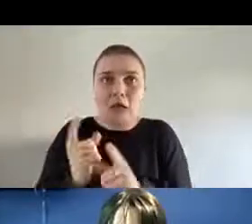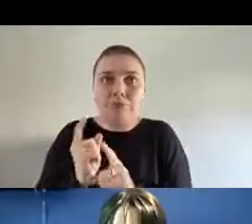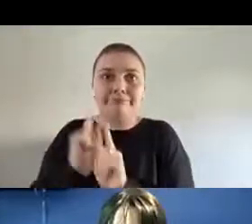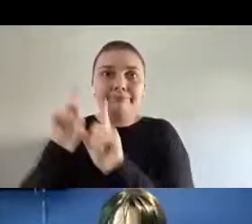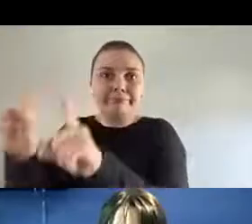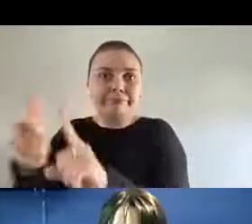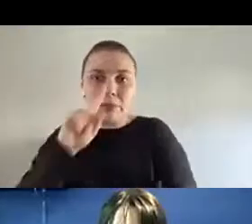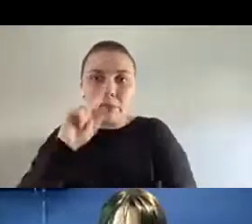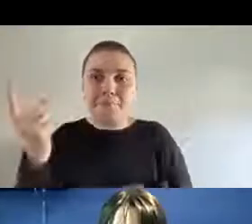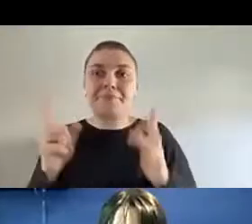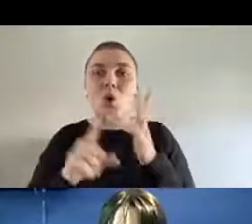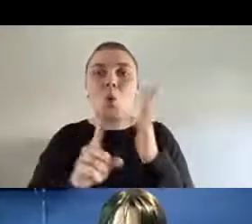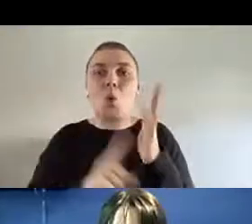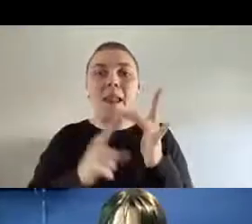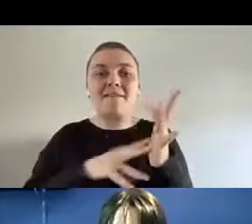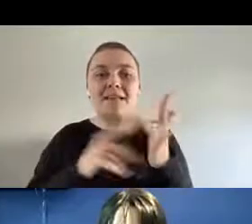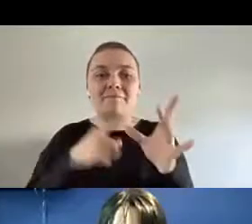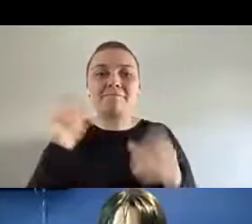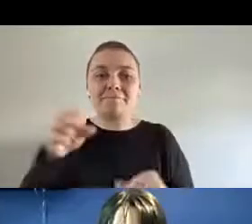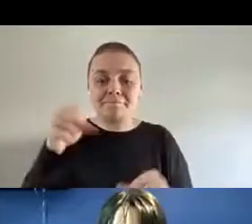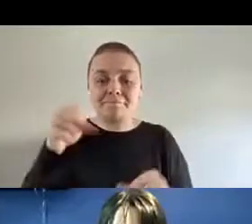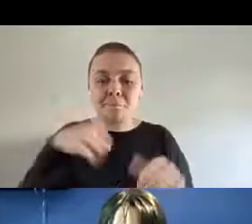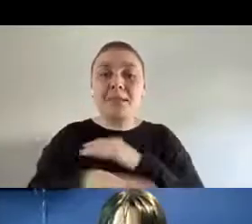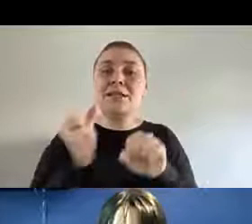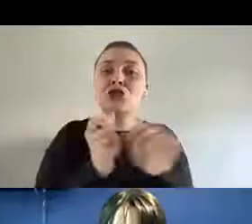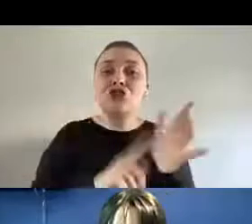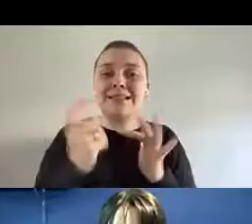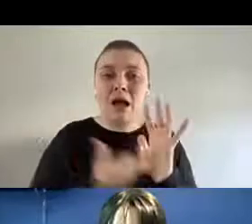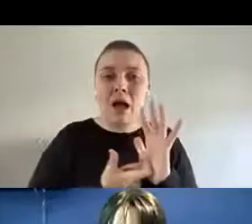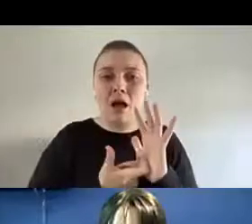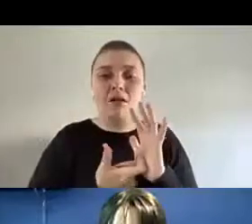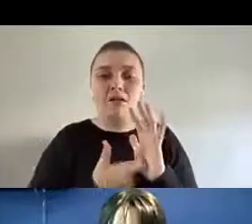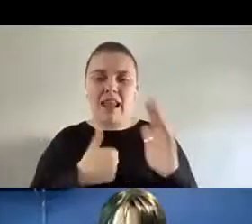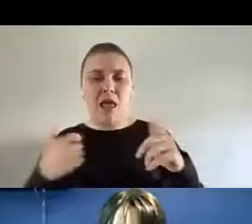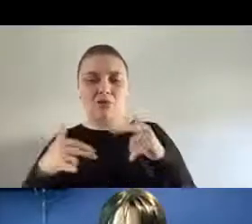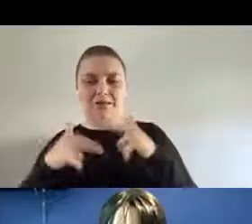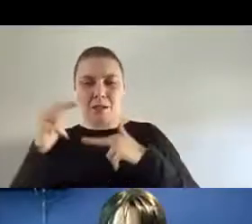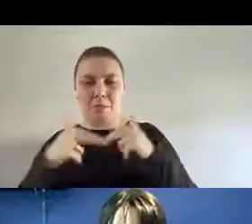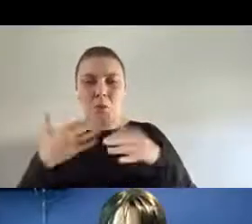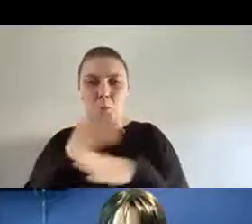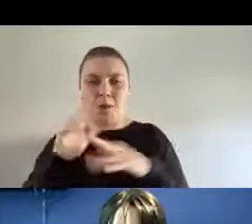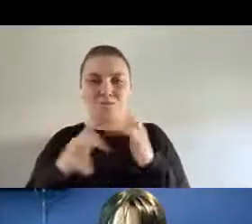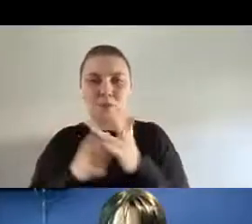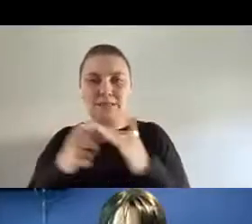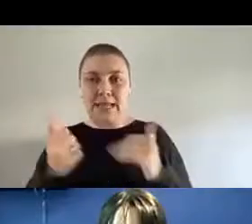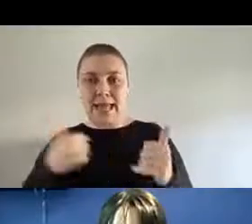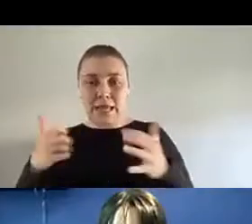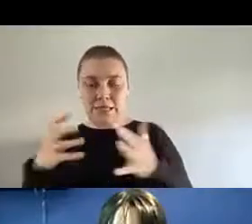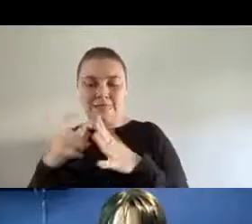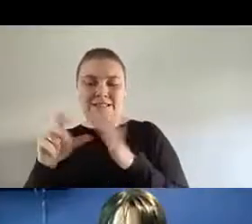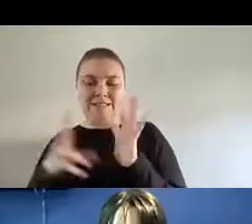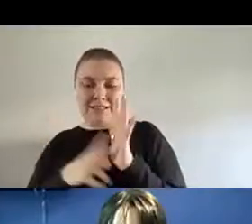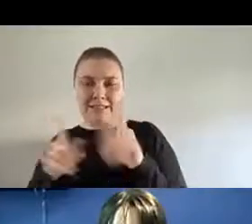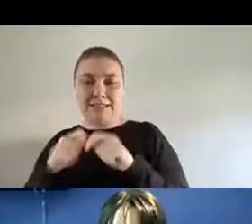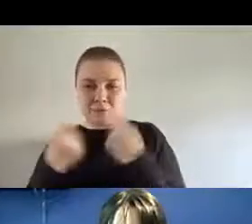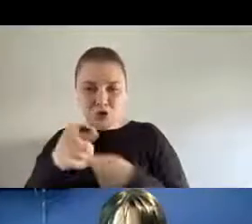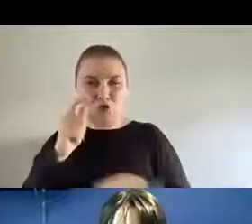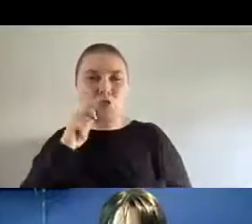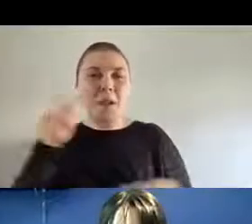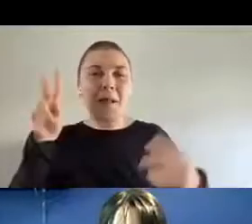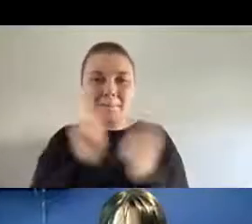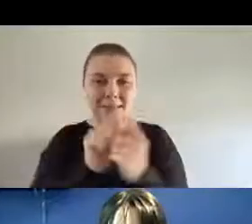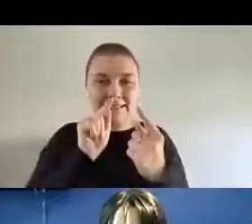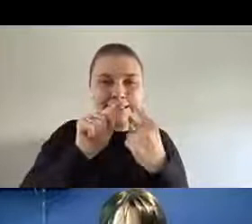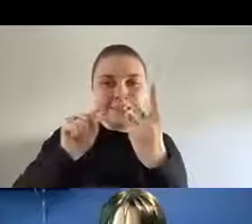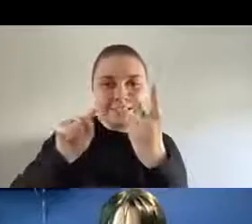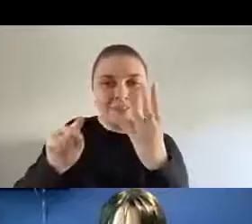So in the Gender and Disability Workforce Development Team at WDV, which is our team, and you're going to meet quite a few wonderful